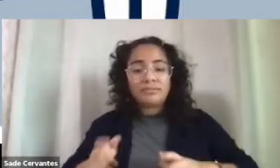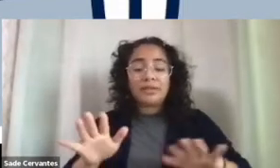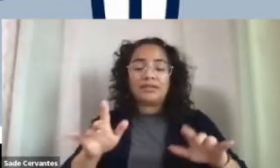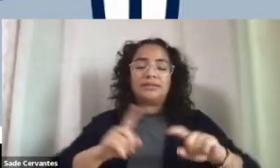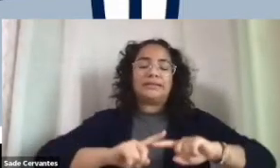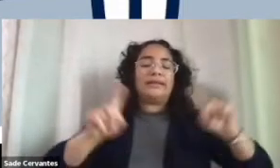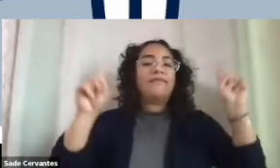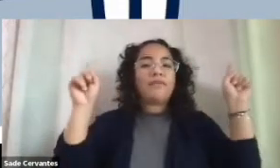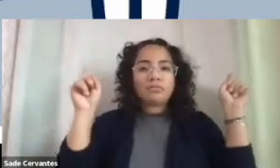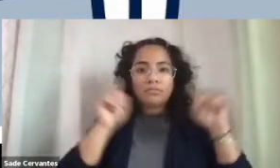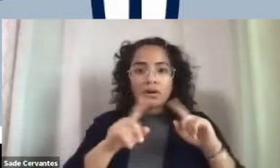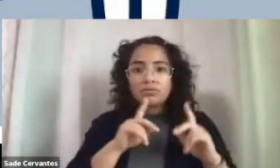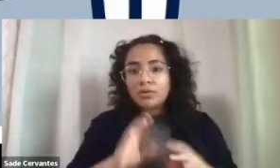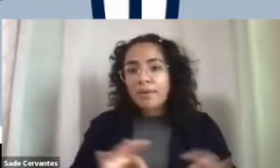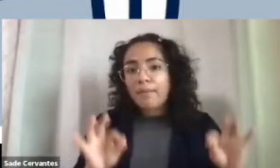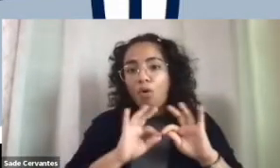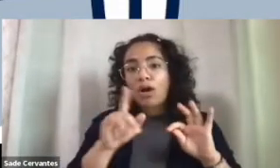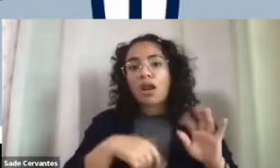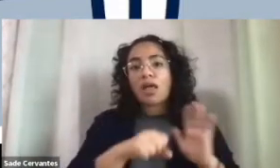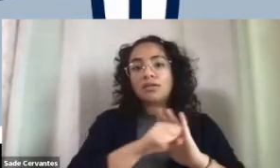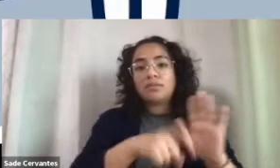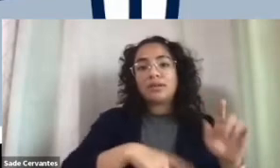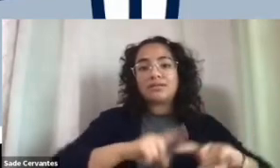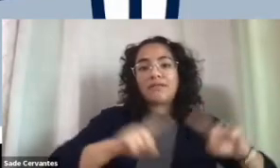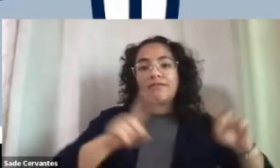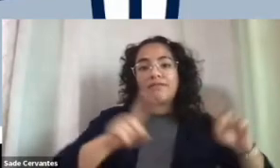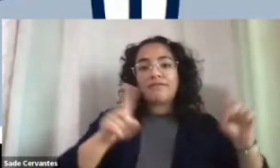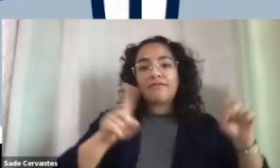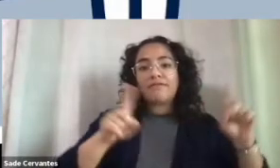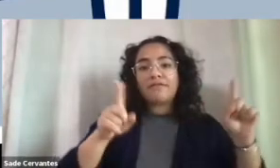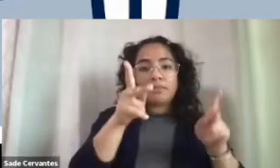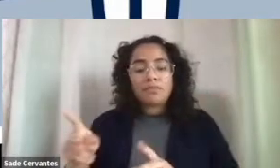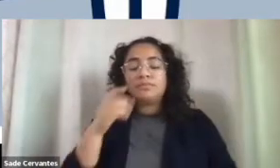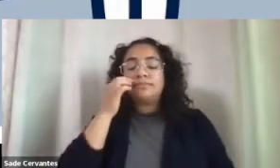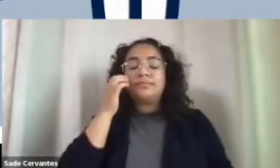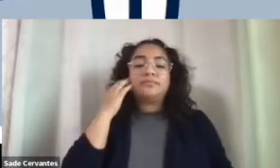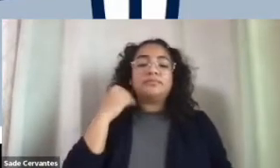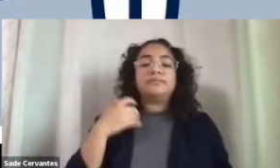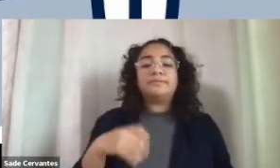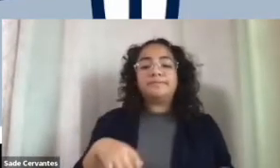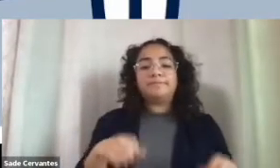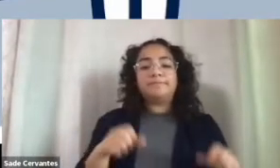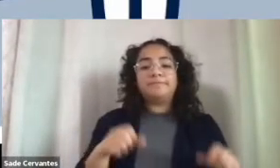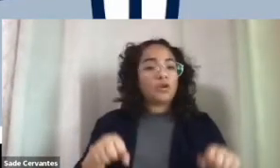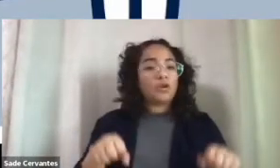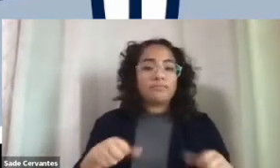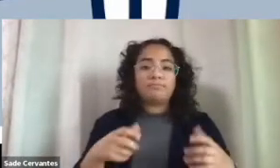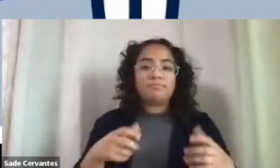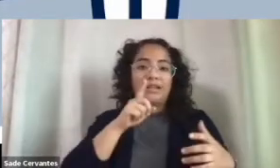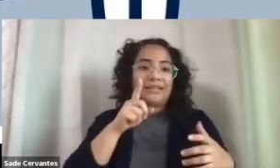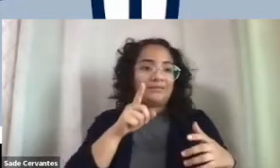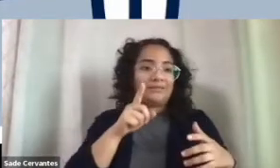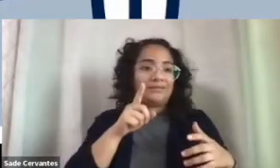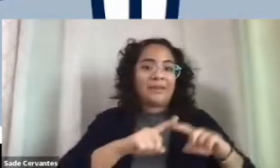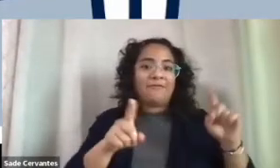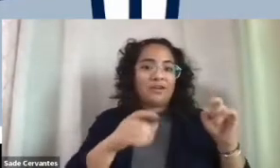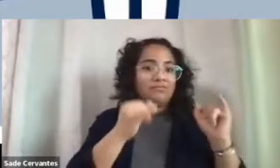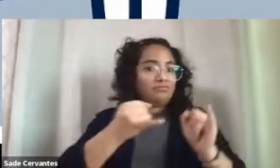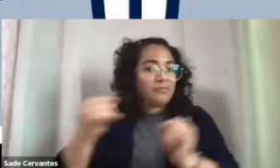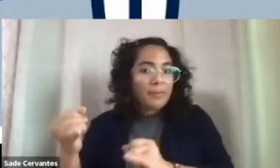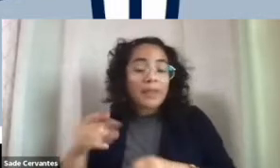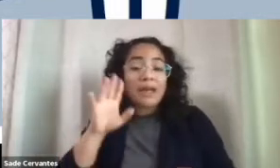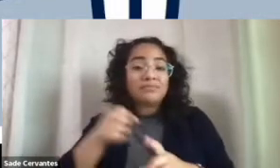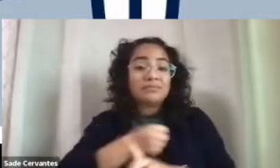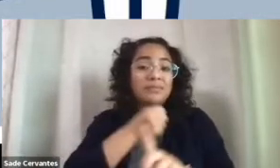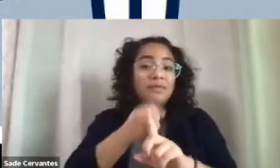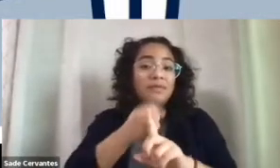symptoms differ between people. They can differ over time within a person and kind of come and go. And they can have an impact on